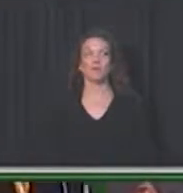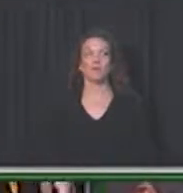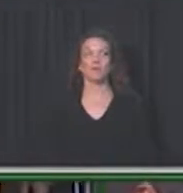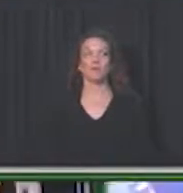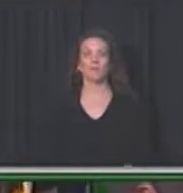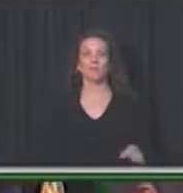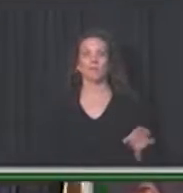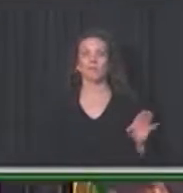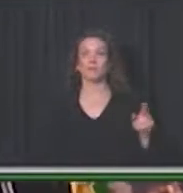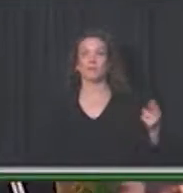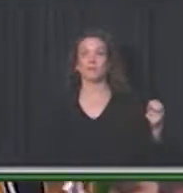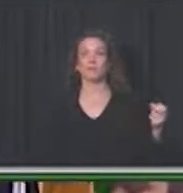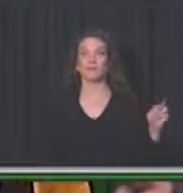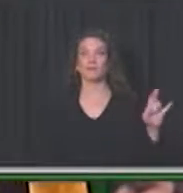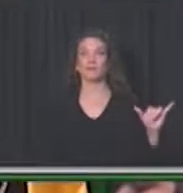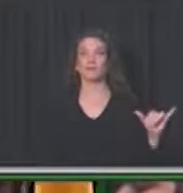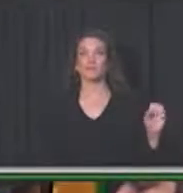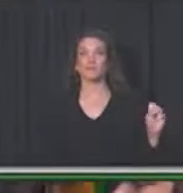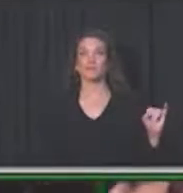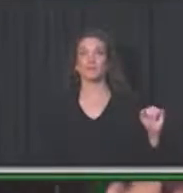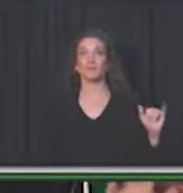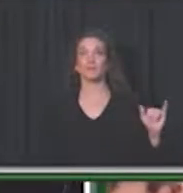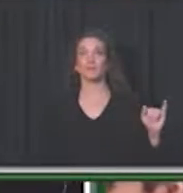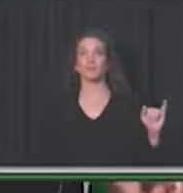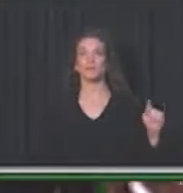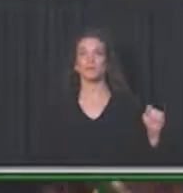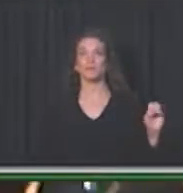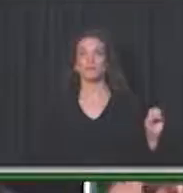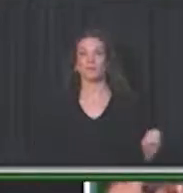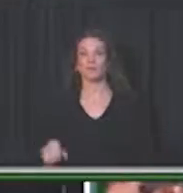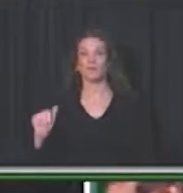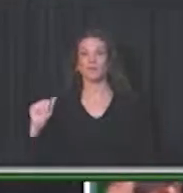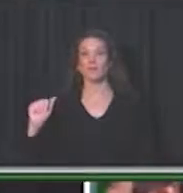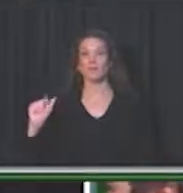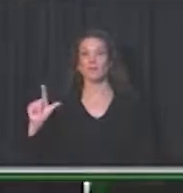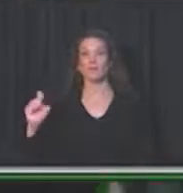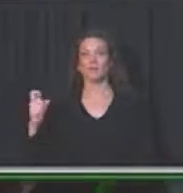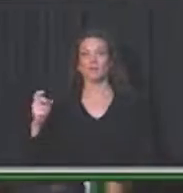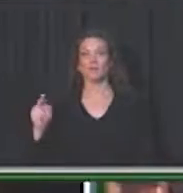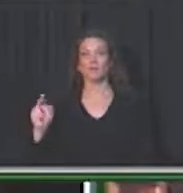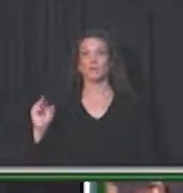Henry Cito. Alexis May Thong.